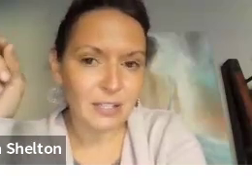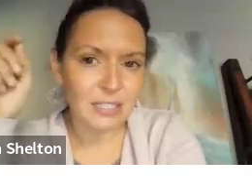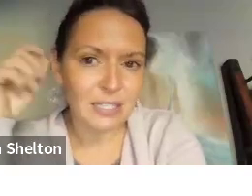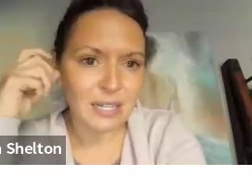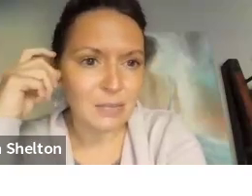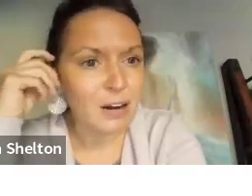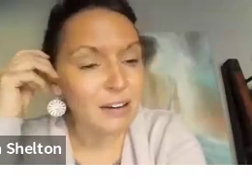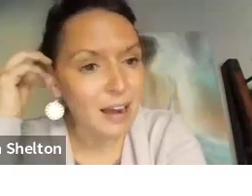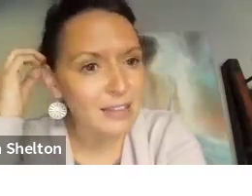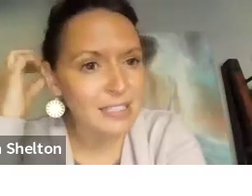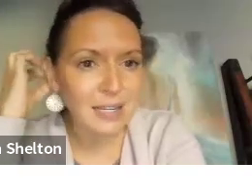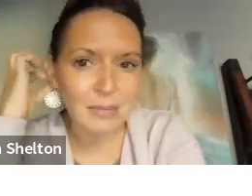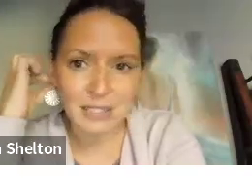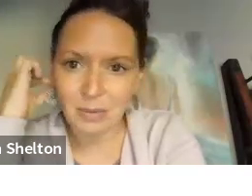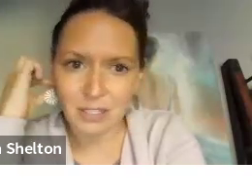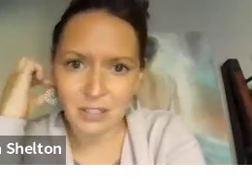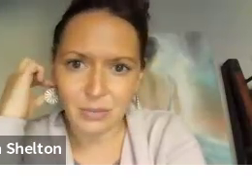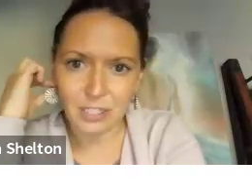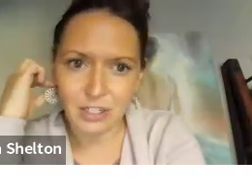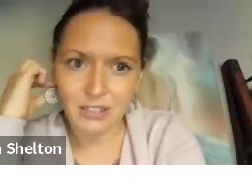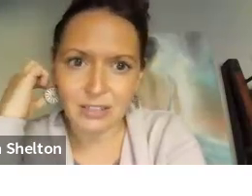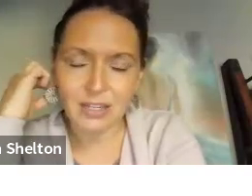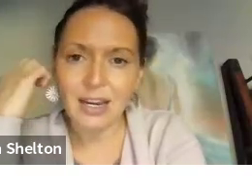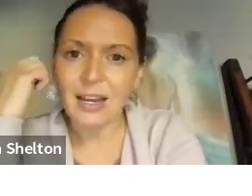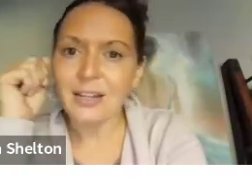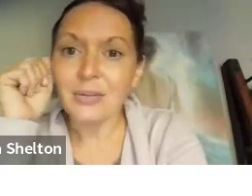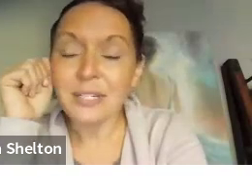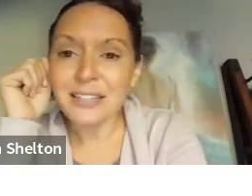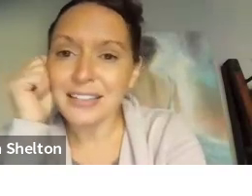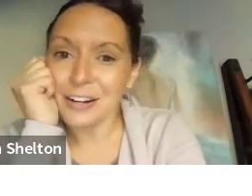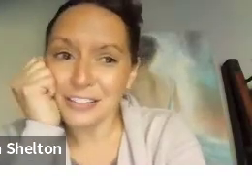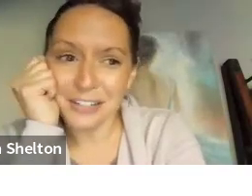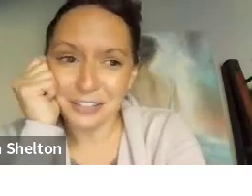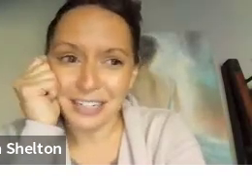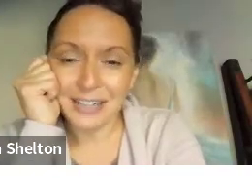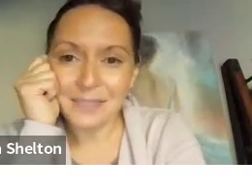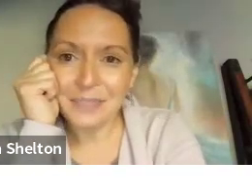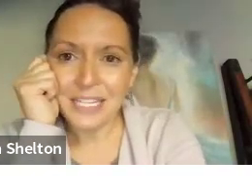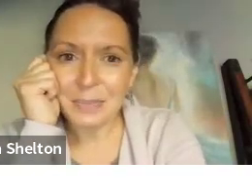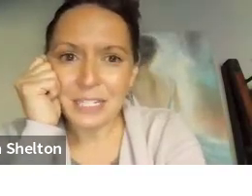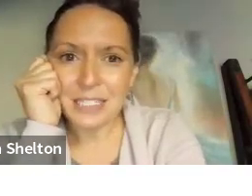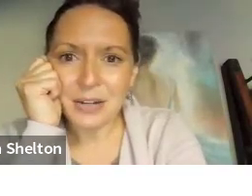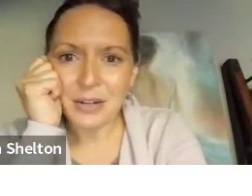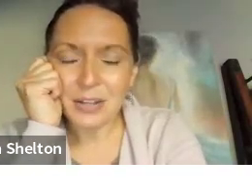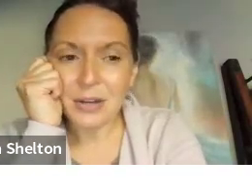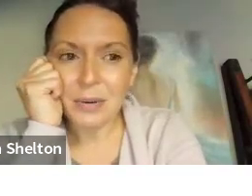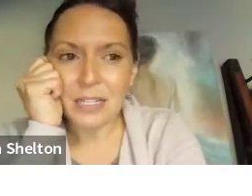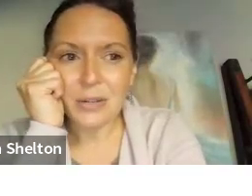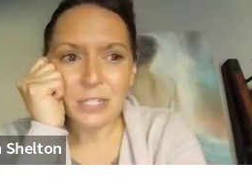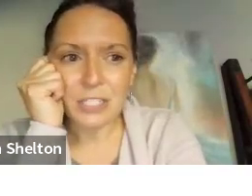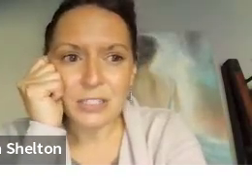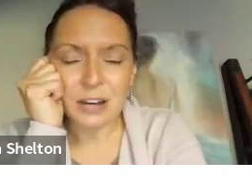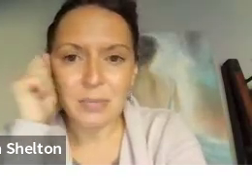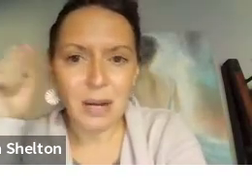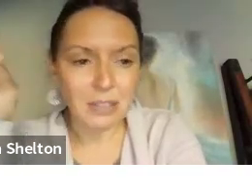using for this team are not the same as the BHAAC regions. And the reason that they're different is because the